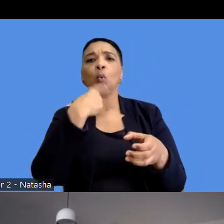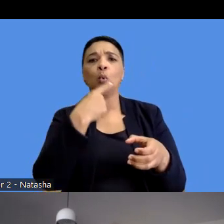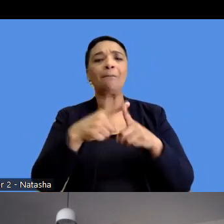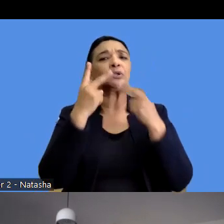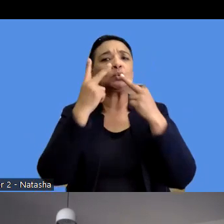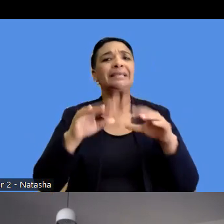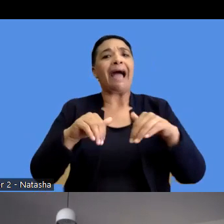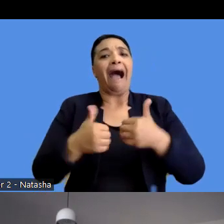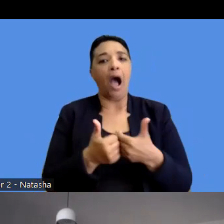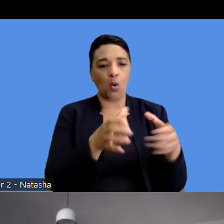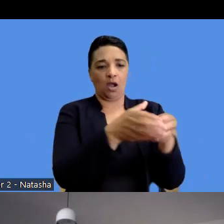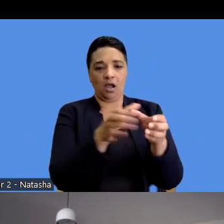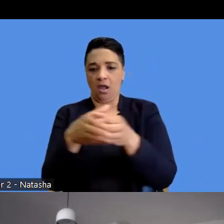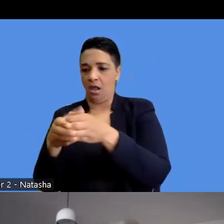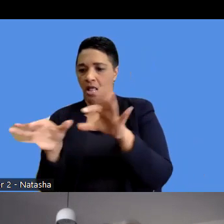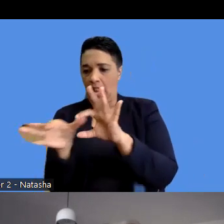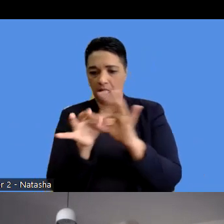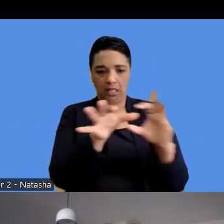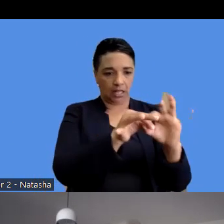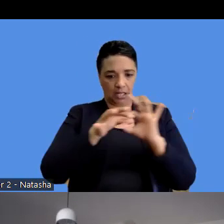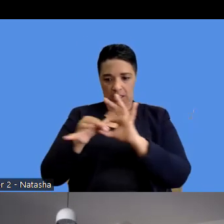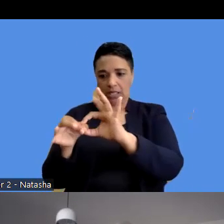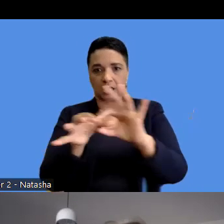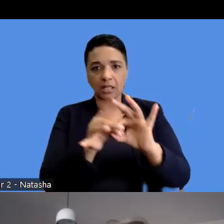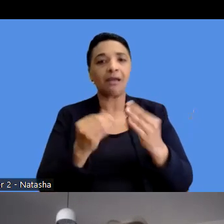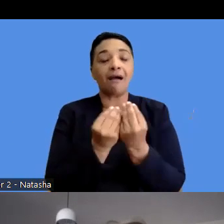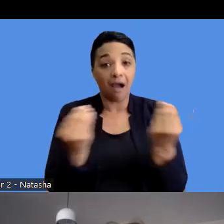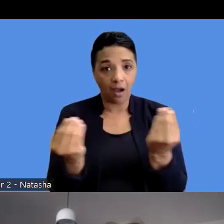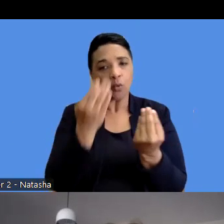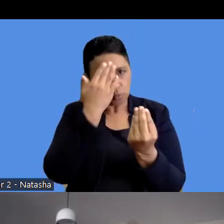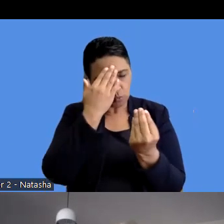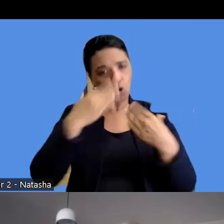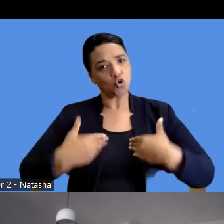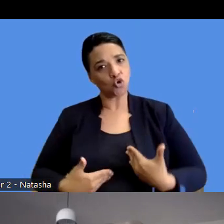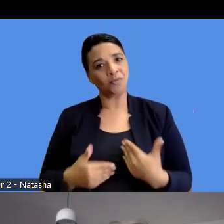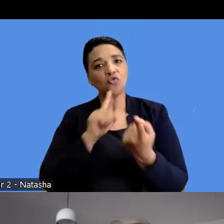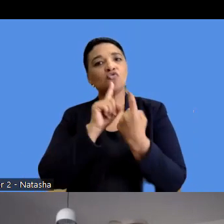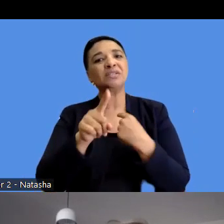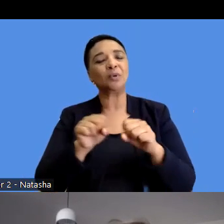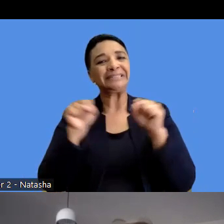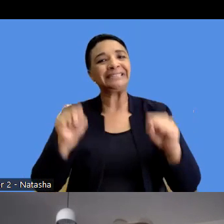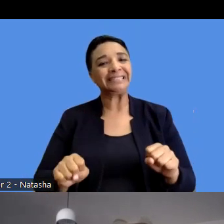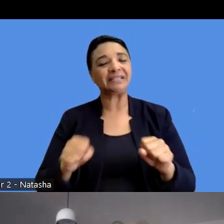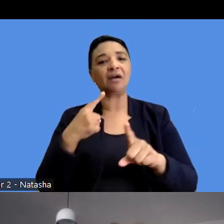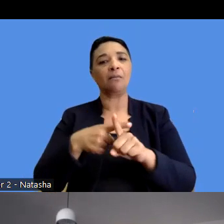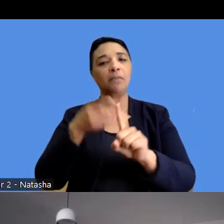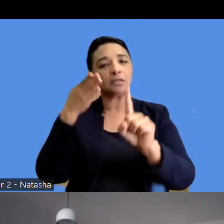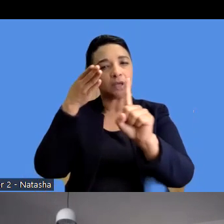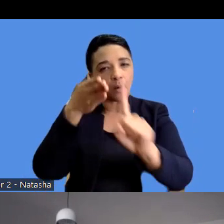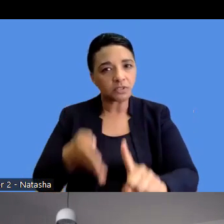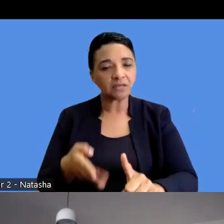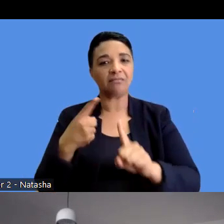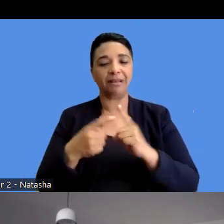linked in the humanitarian or refugee response system, what objective main activities results